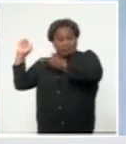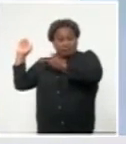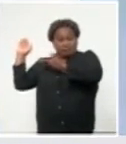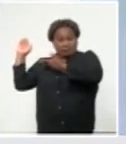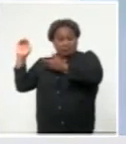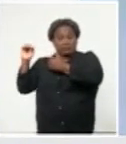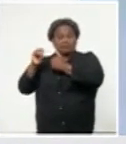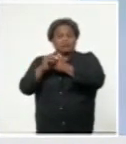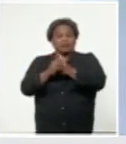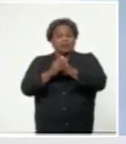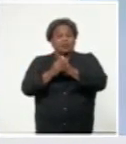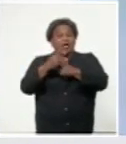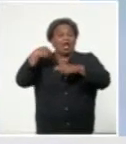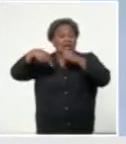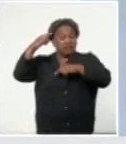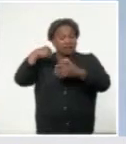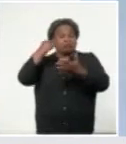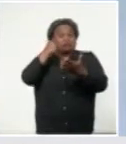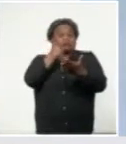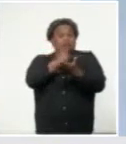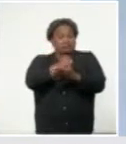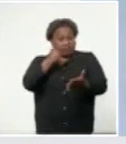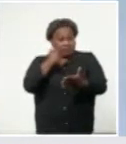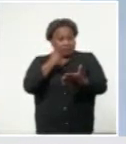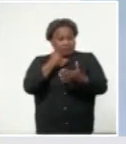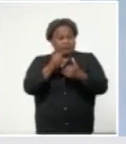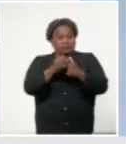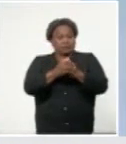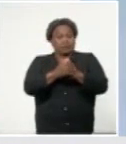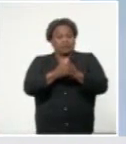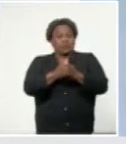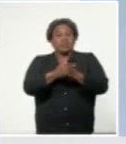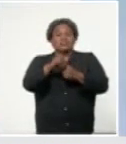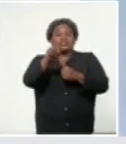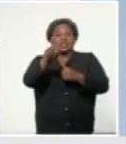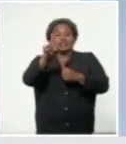The death toll in the region now stands at